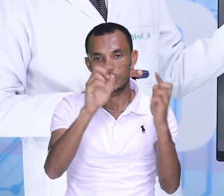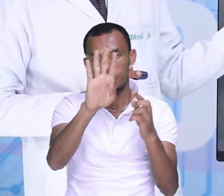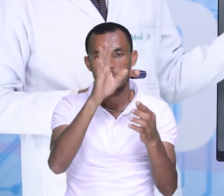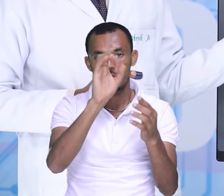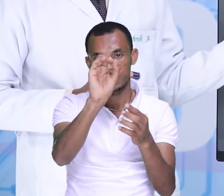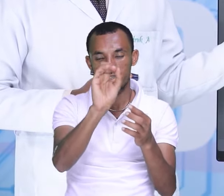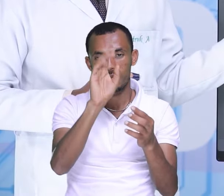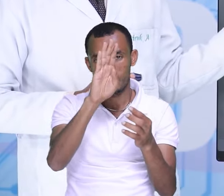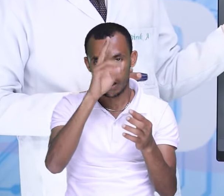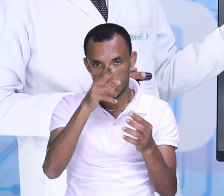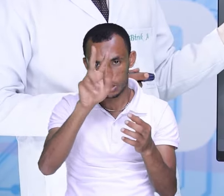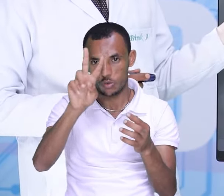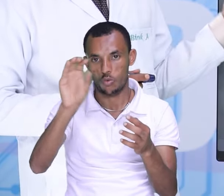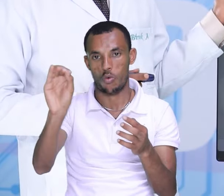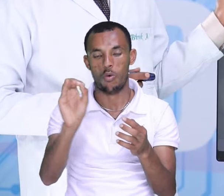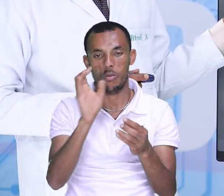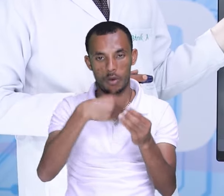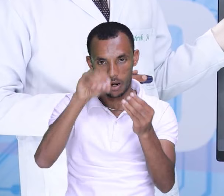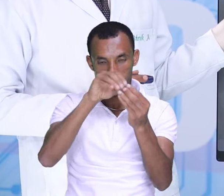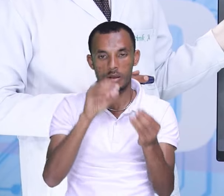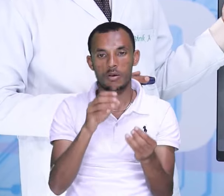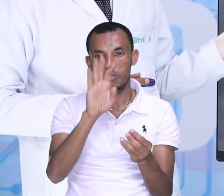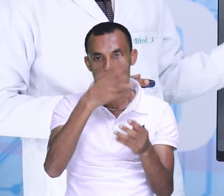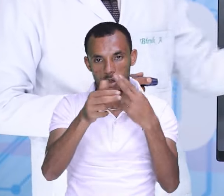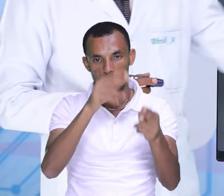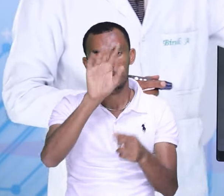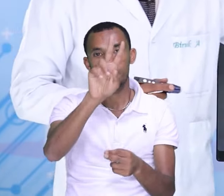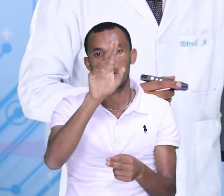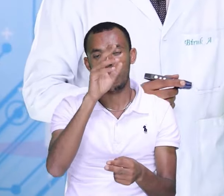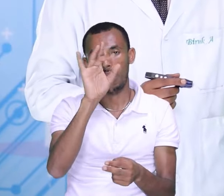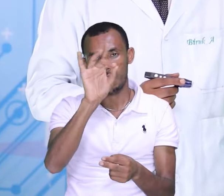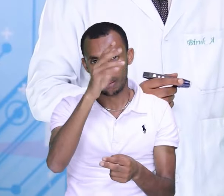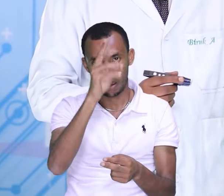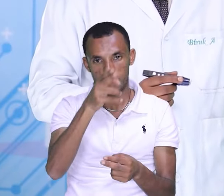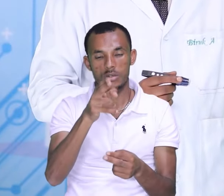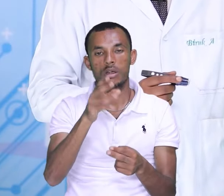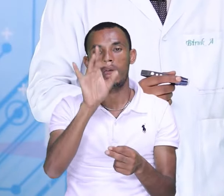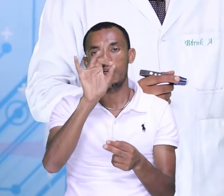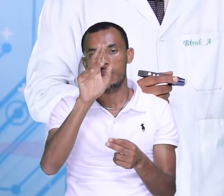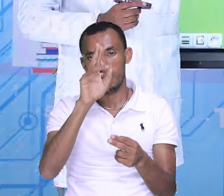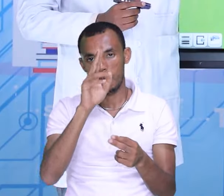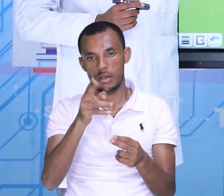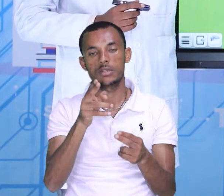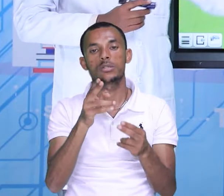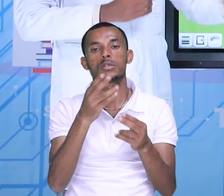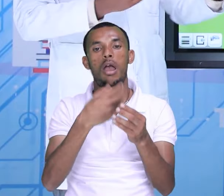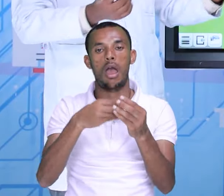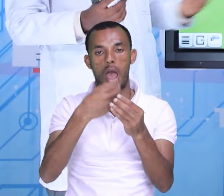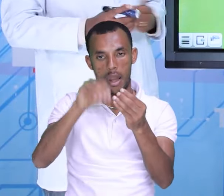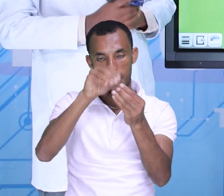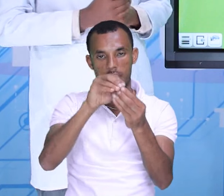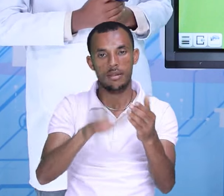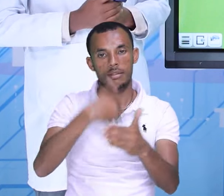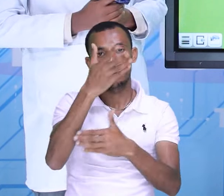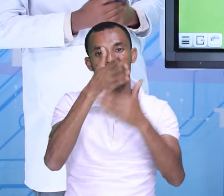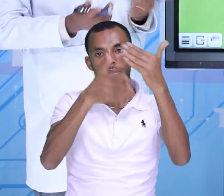4 H2 must be added because of oxygen. 4 times 2, 8 hydrogen, 8H plus is added in product position. The next